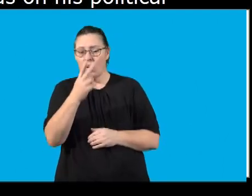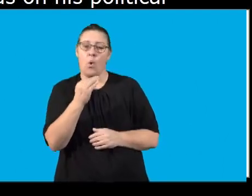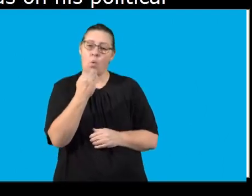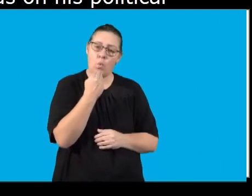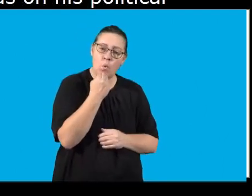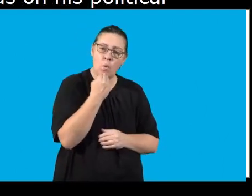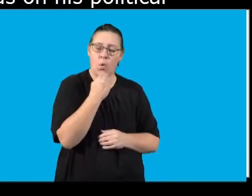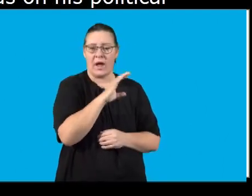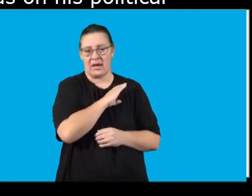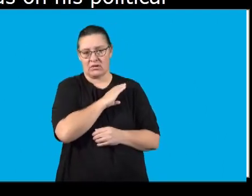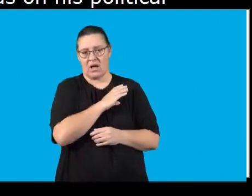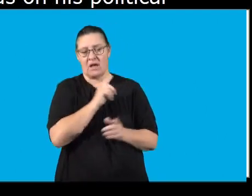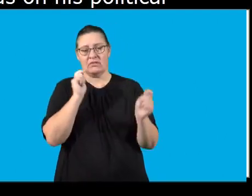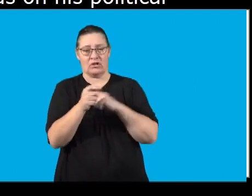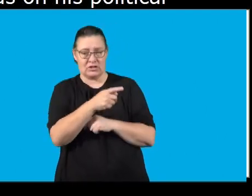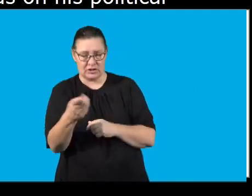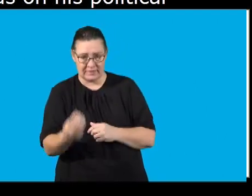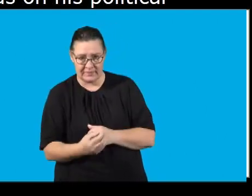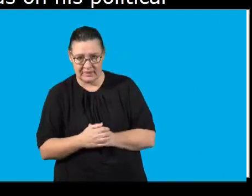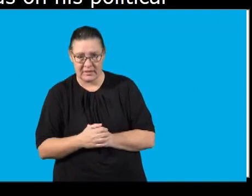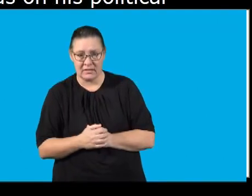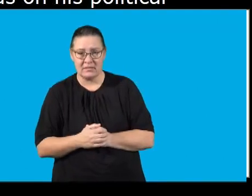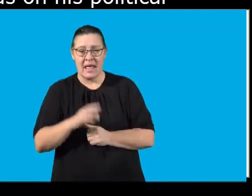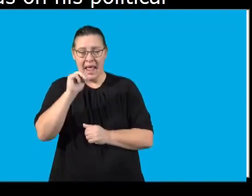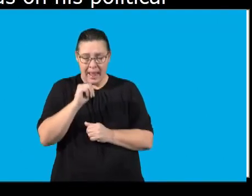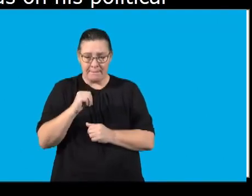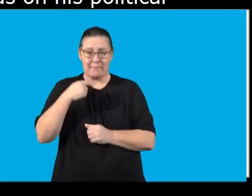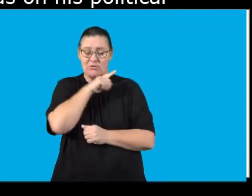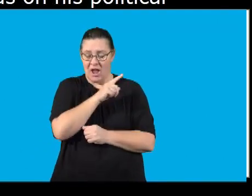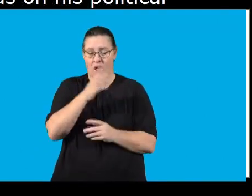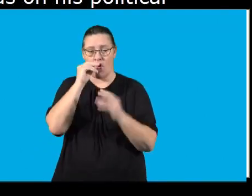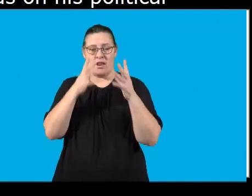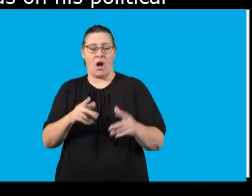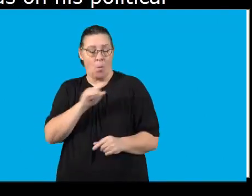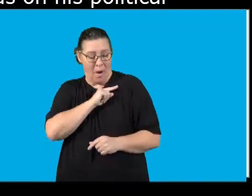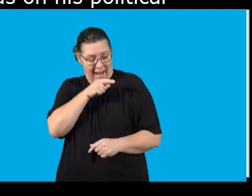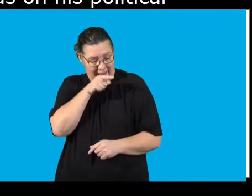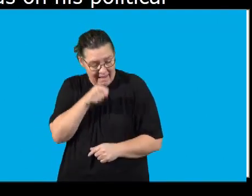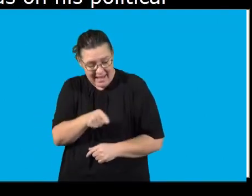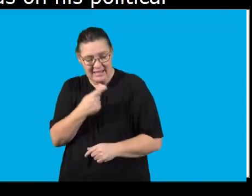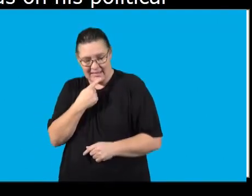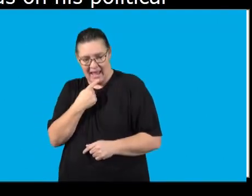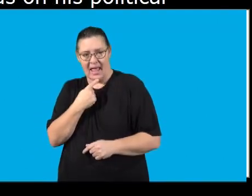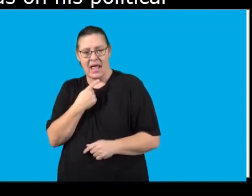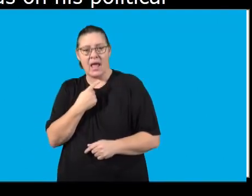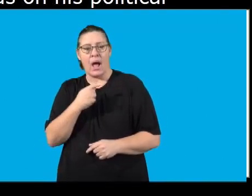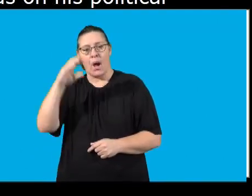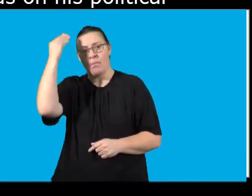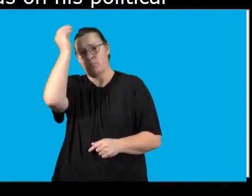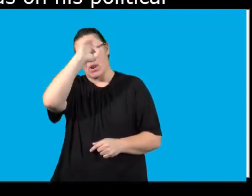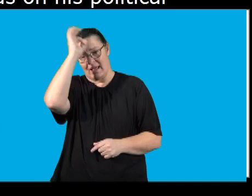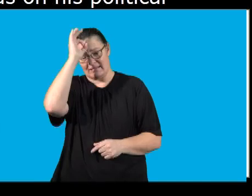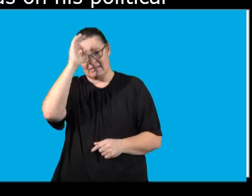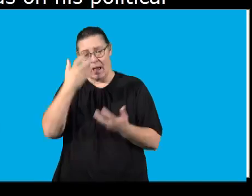or who are the characters who betray each other. So Mr. M betrays the learners when he provides the apartheid police with